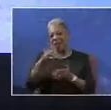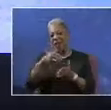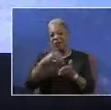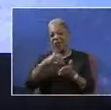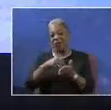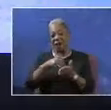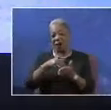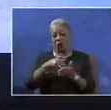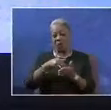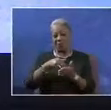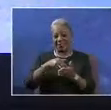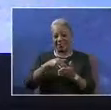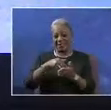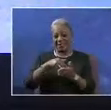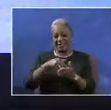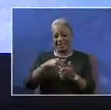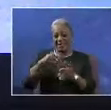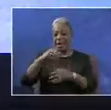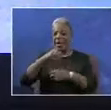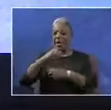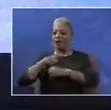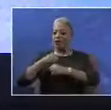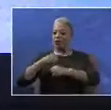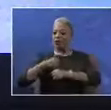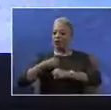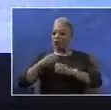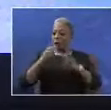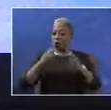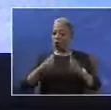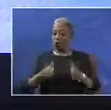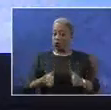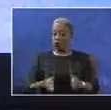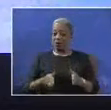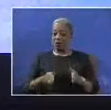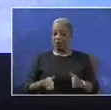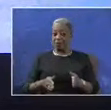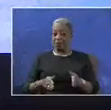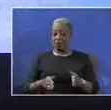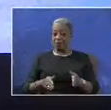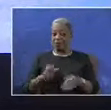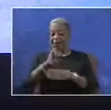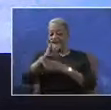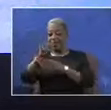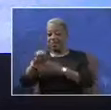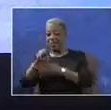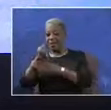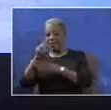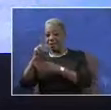800,000 valiant men who drew the sword. And the men of Judah